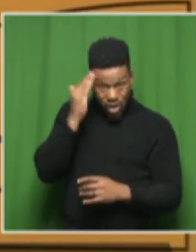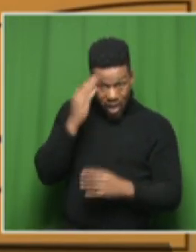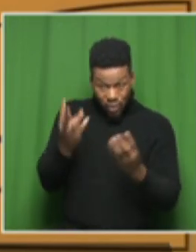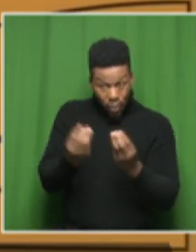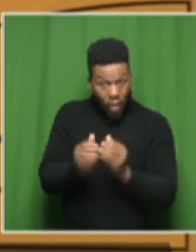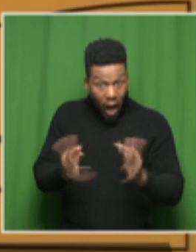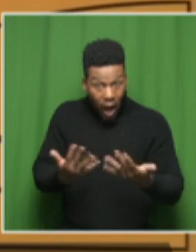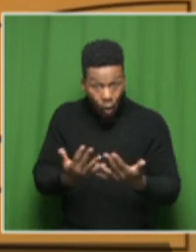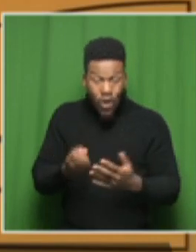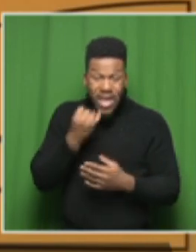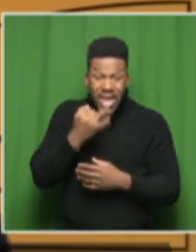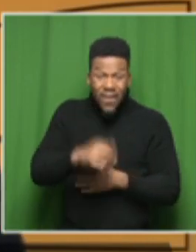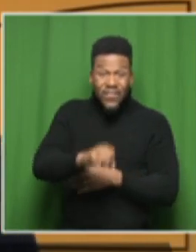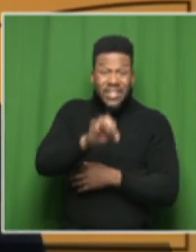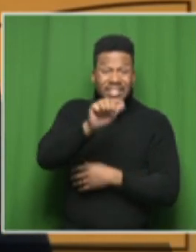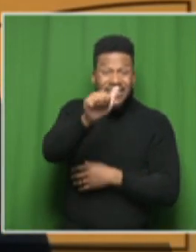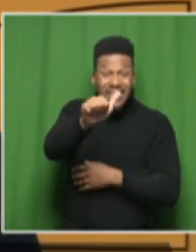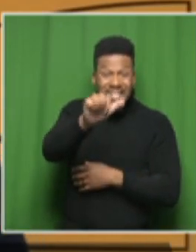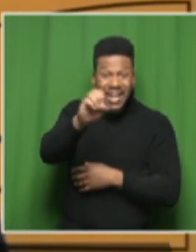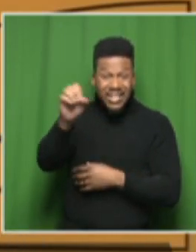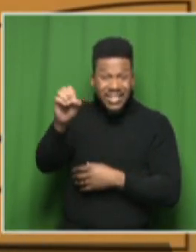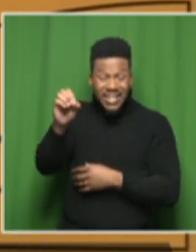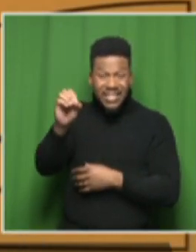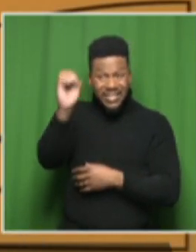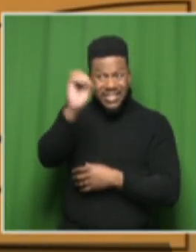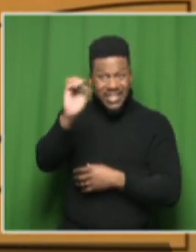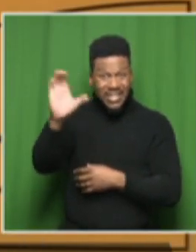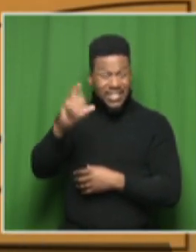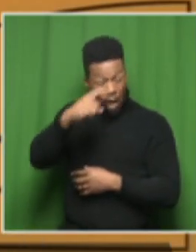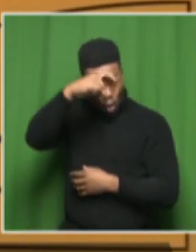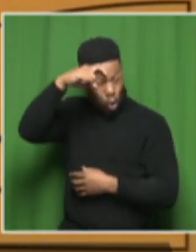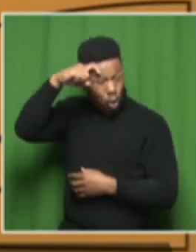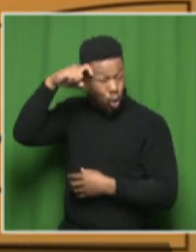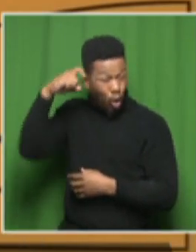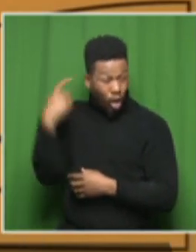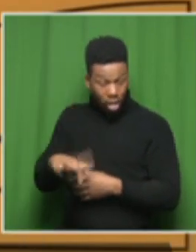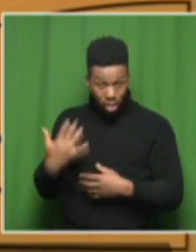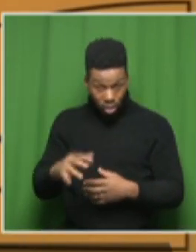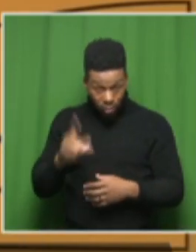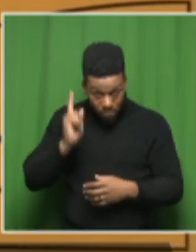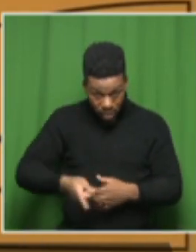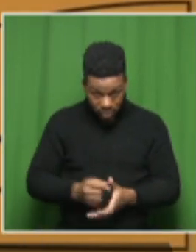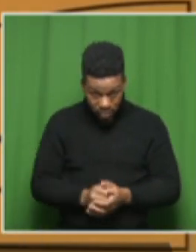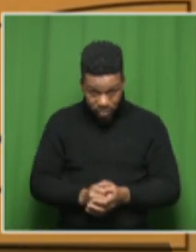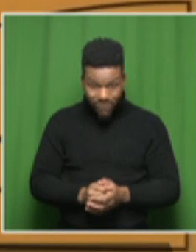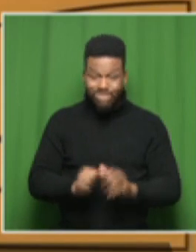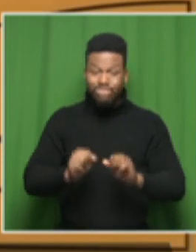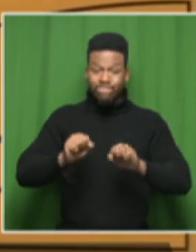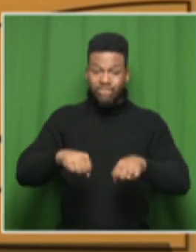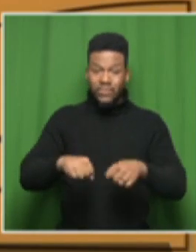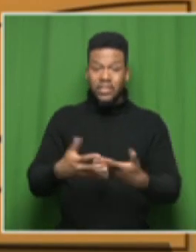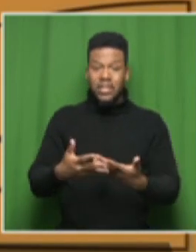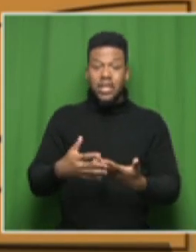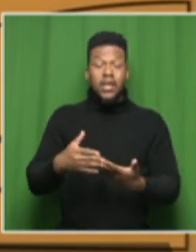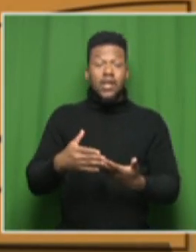plus 660 degrees Celsius. I usually say in layman